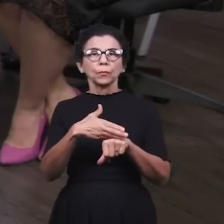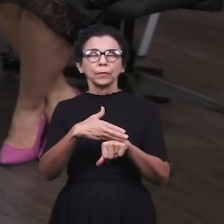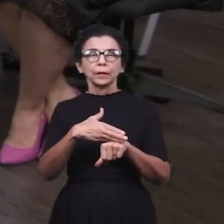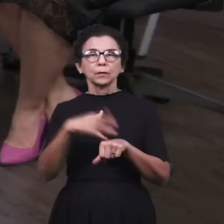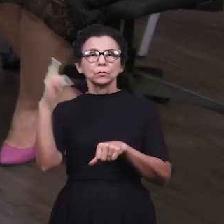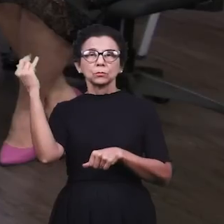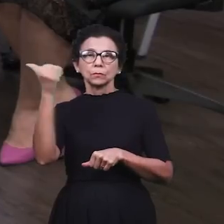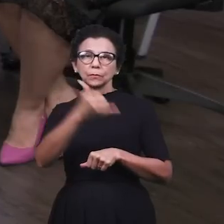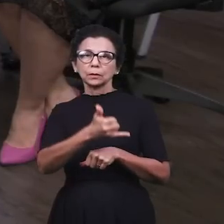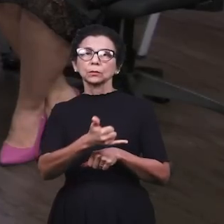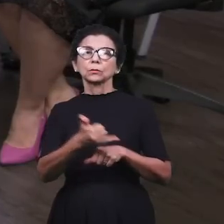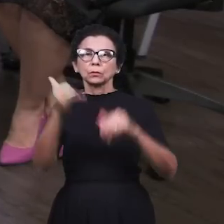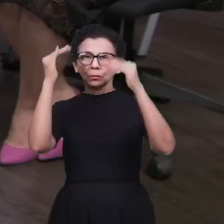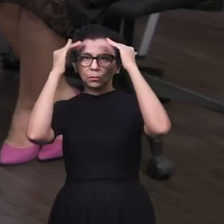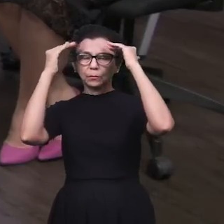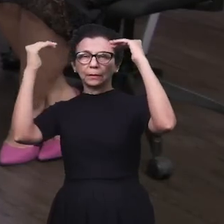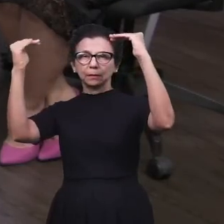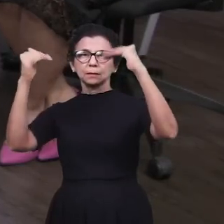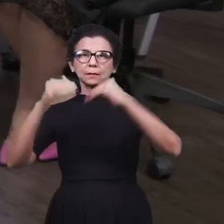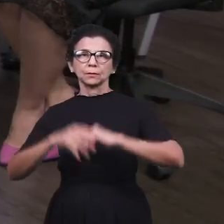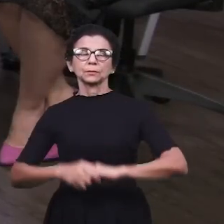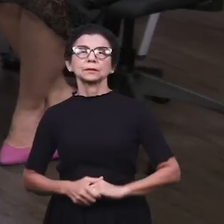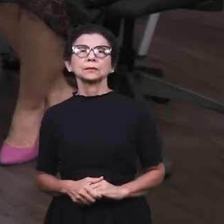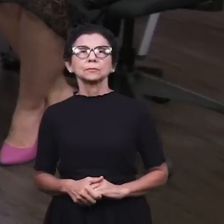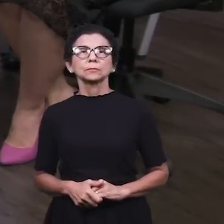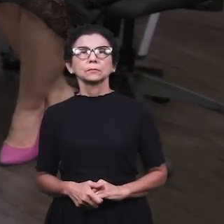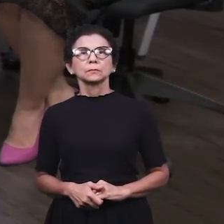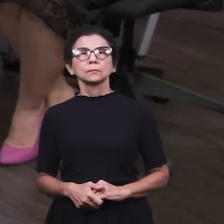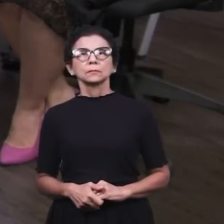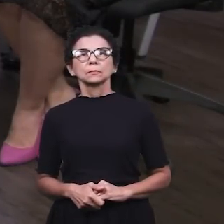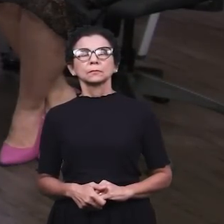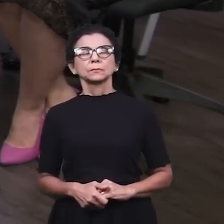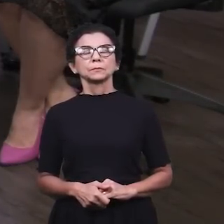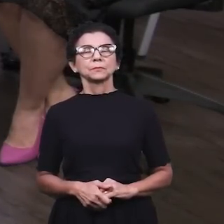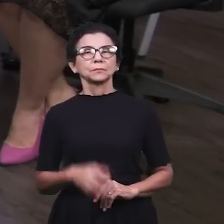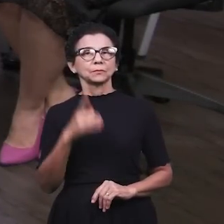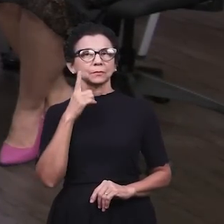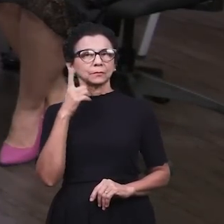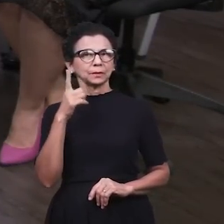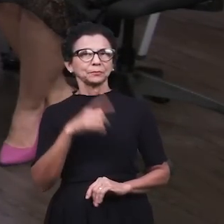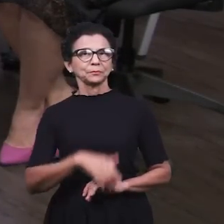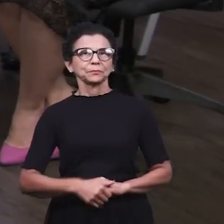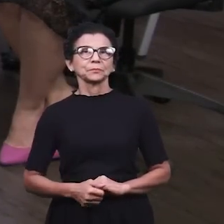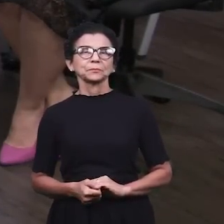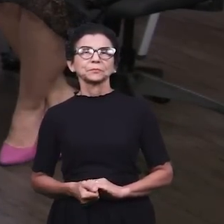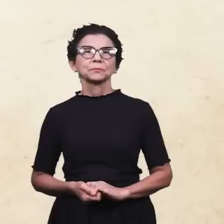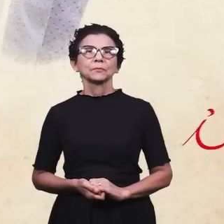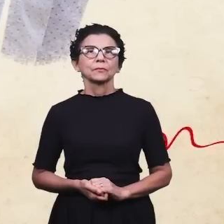outros jovens nossos da nossa igreja lá em Seul. Vamos ouvir, então? Vamos assistir a experiência? Pode passar.